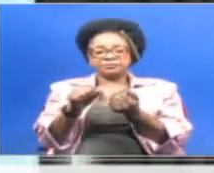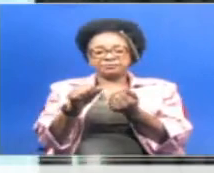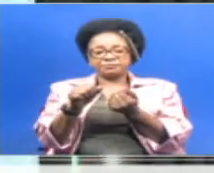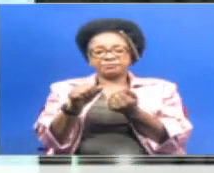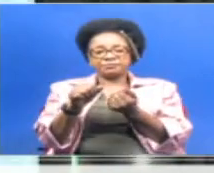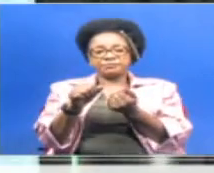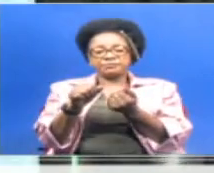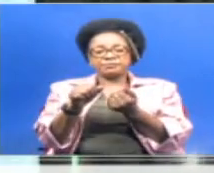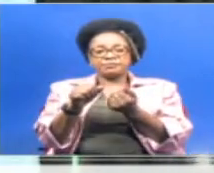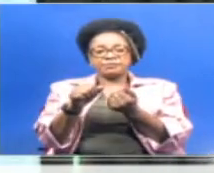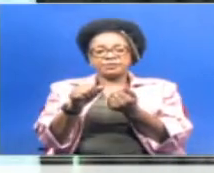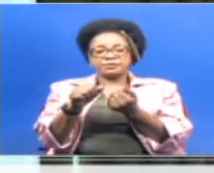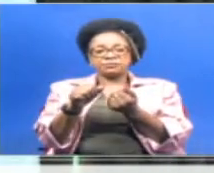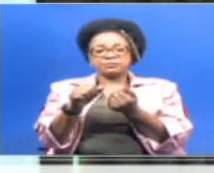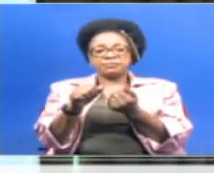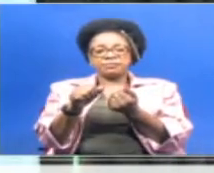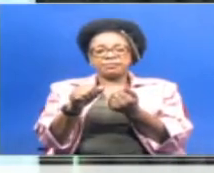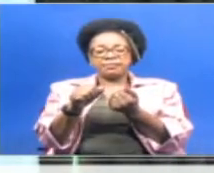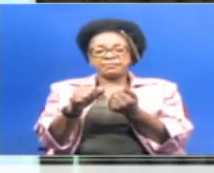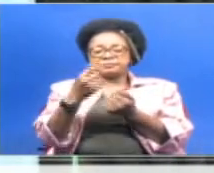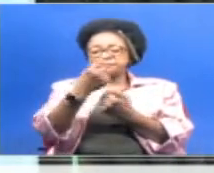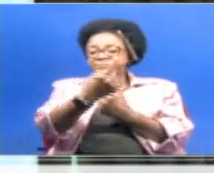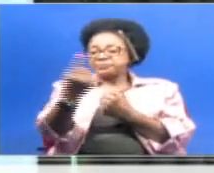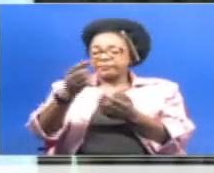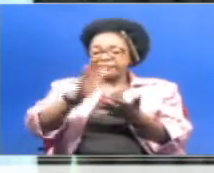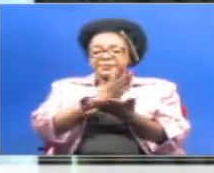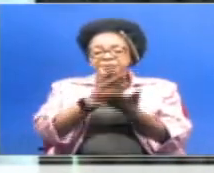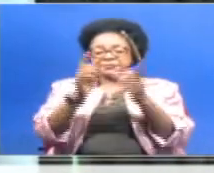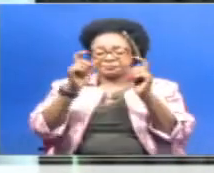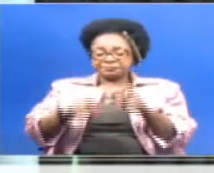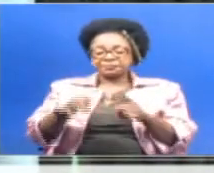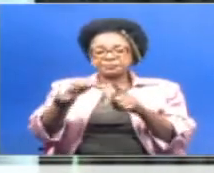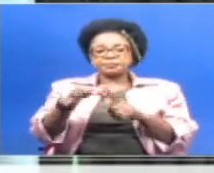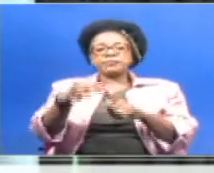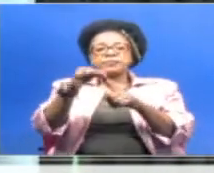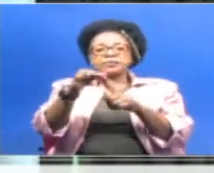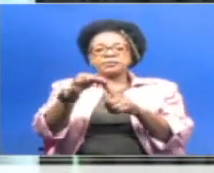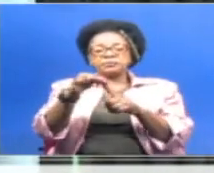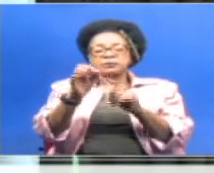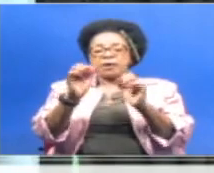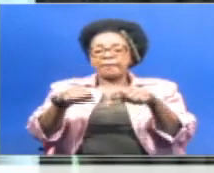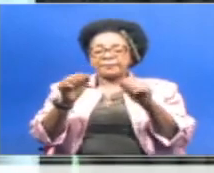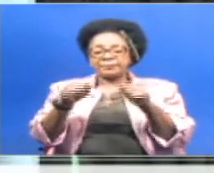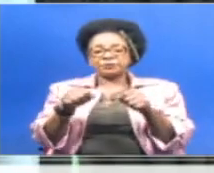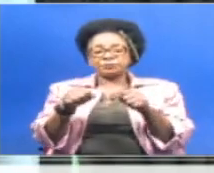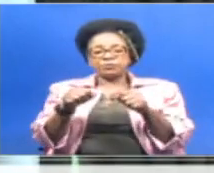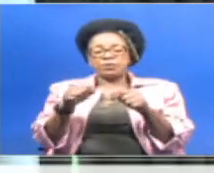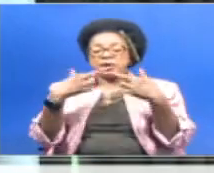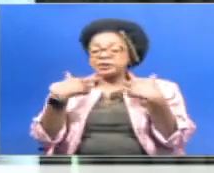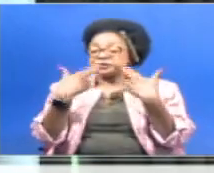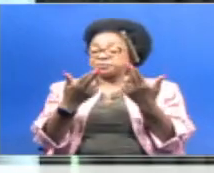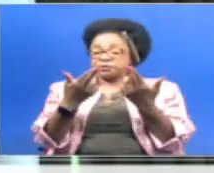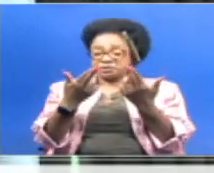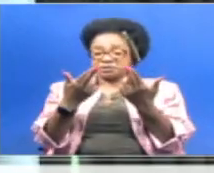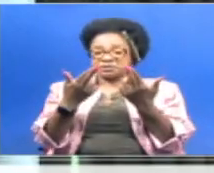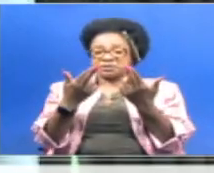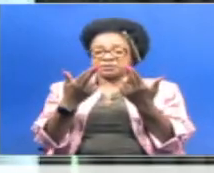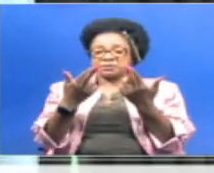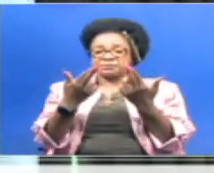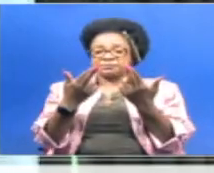As we go on each sector to prioritize possible response in terms